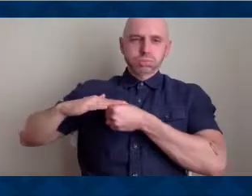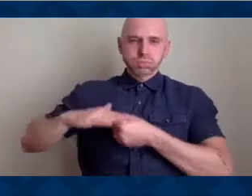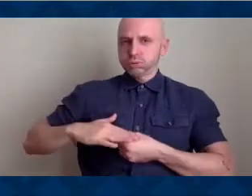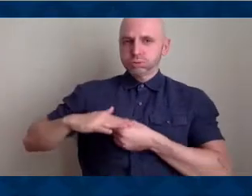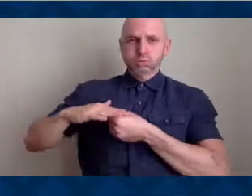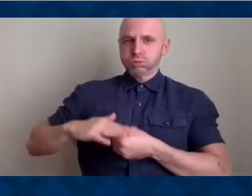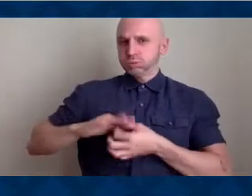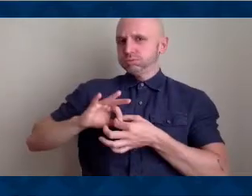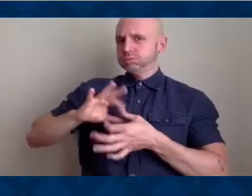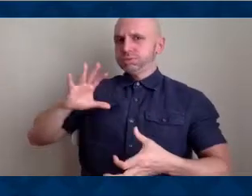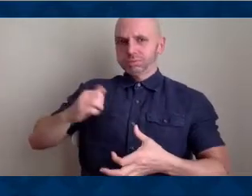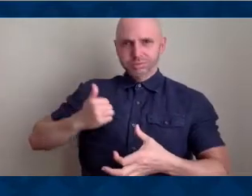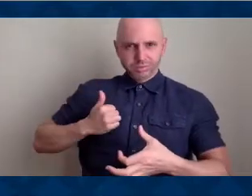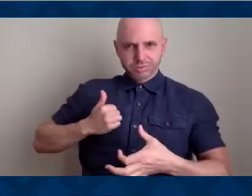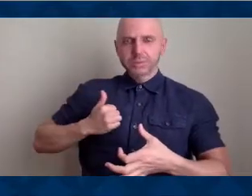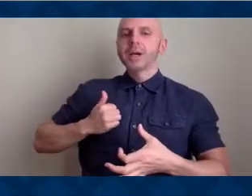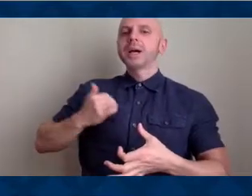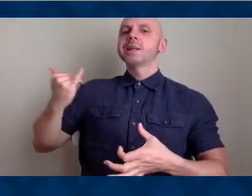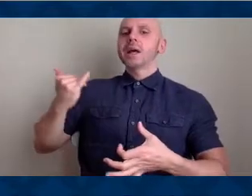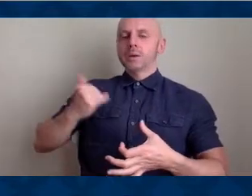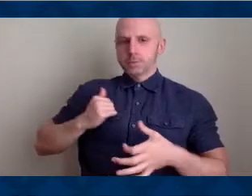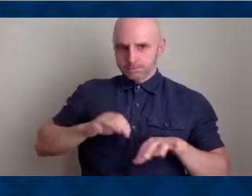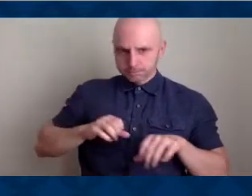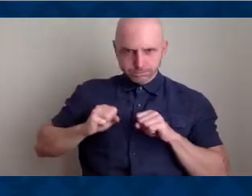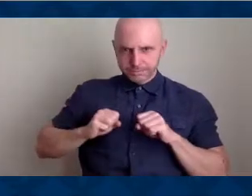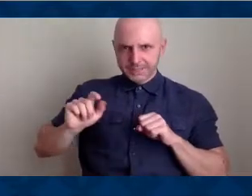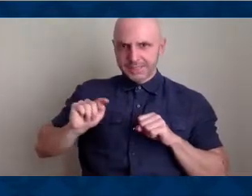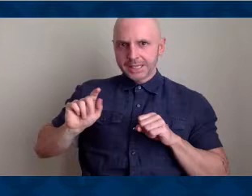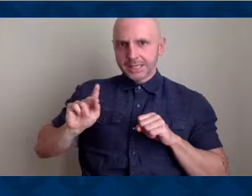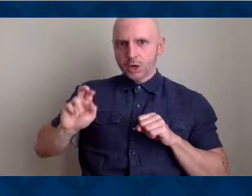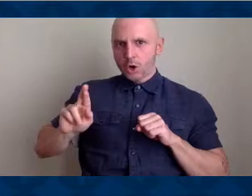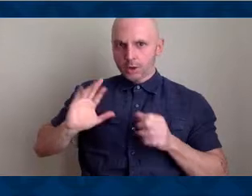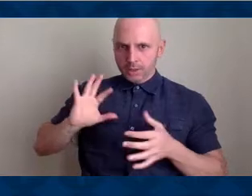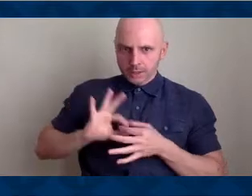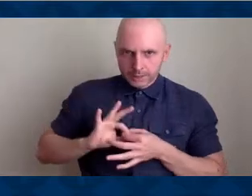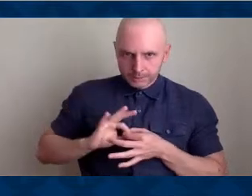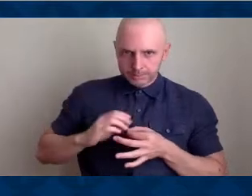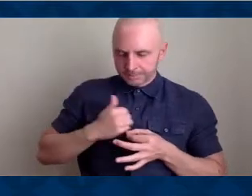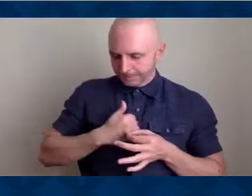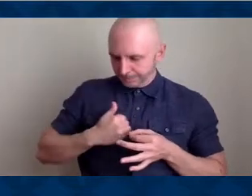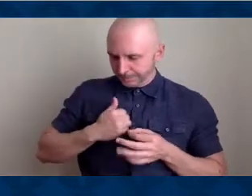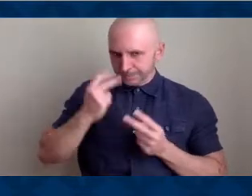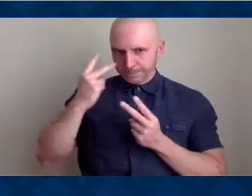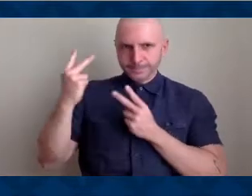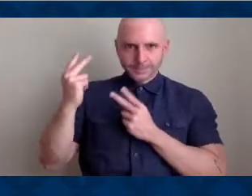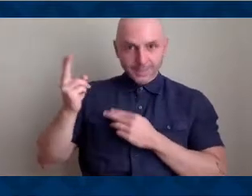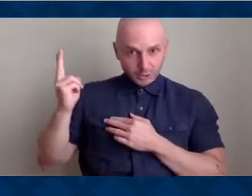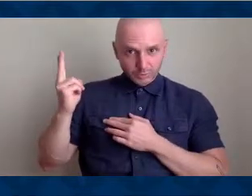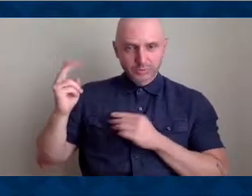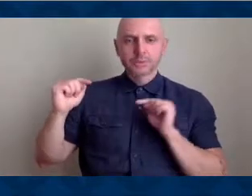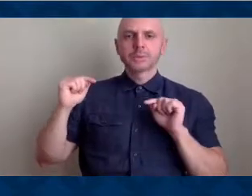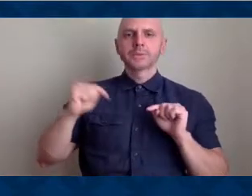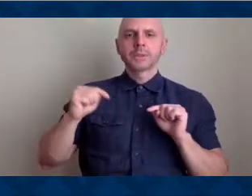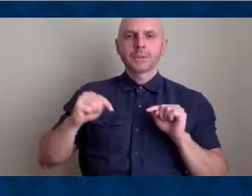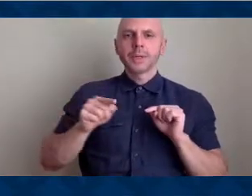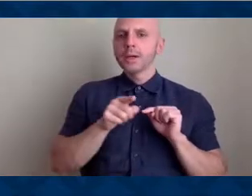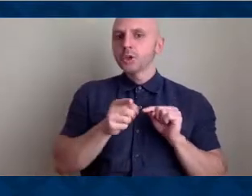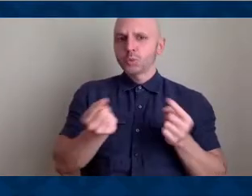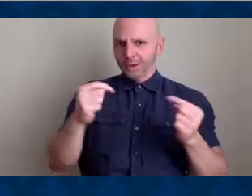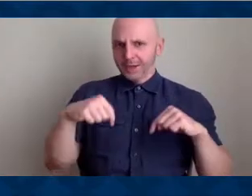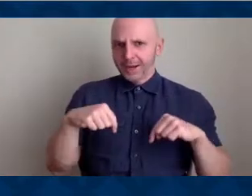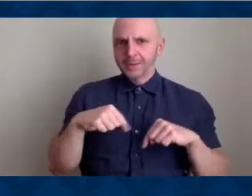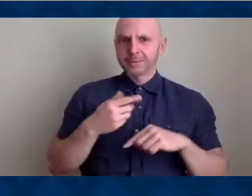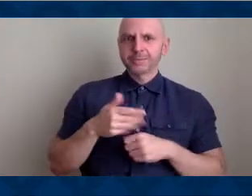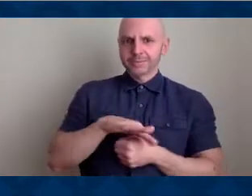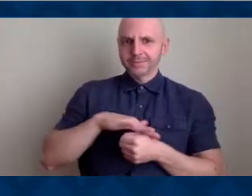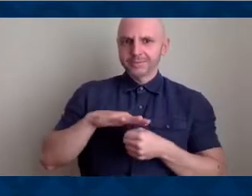in Canada. For those of you who have come back to the law school and visited, you'll recognize the wampum belt display, which